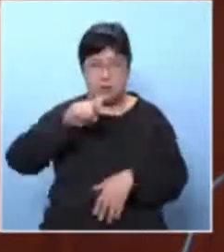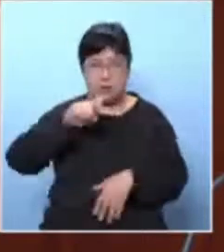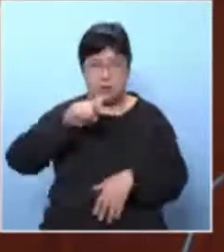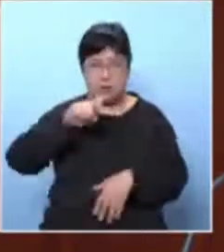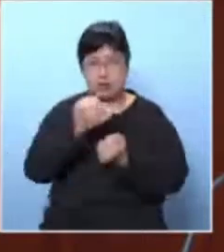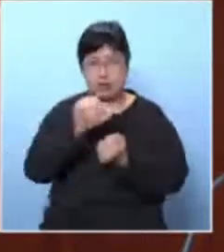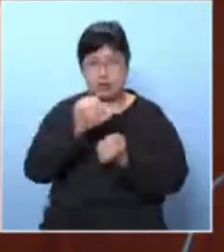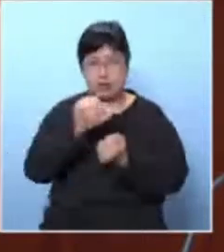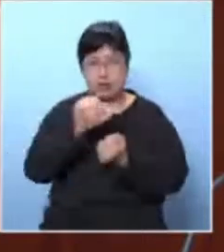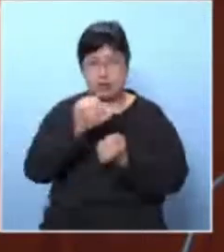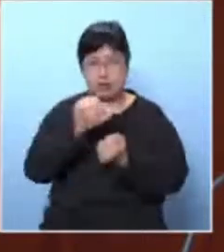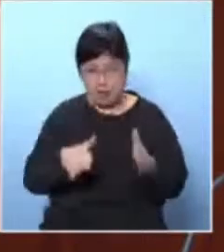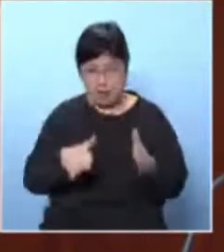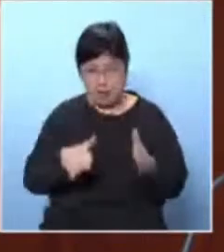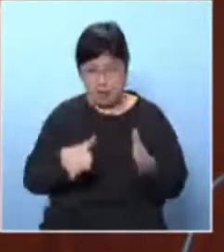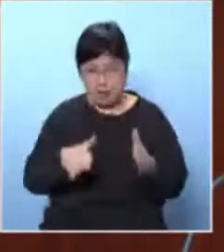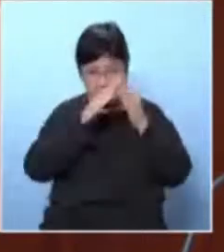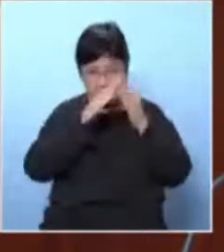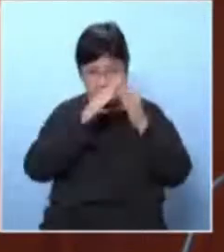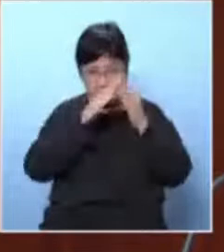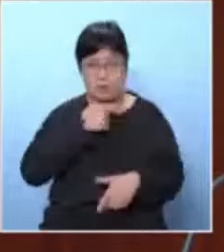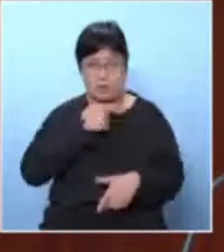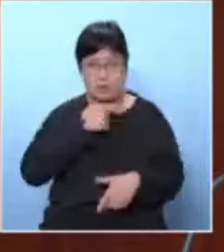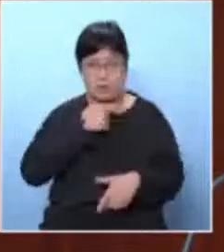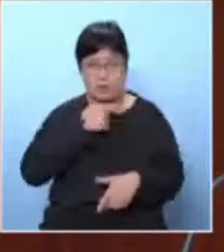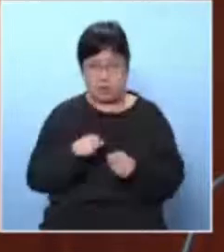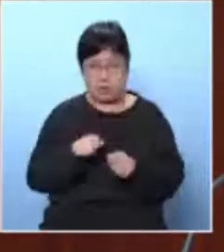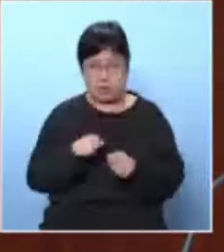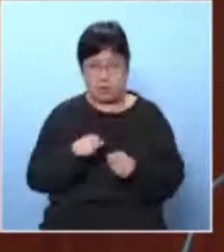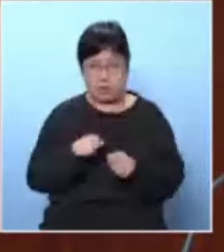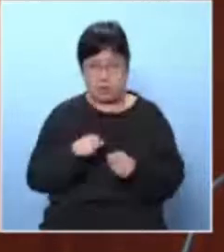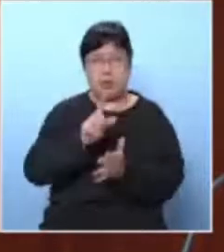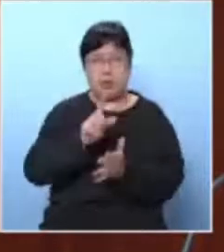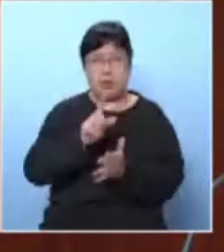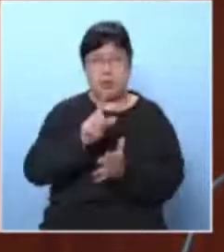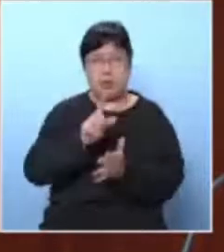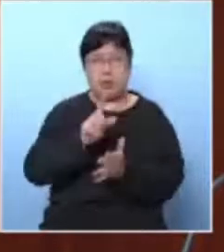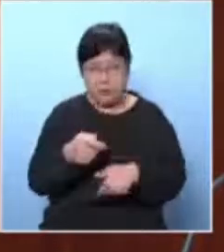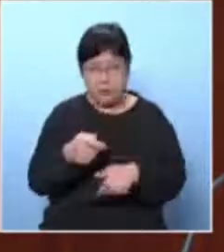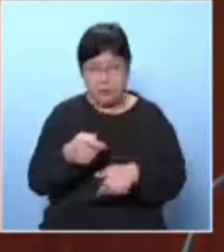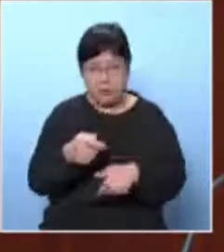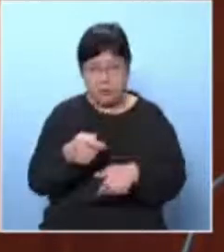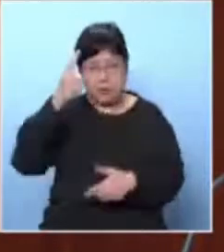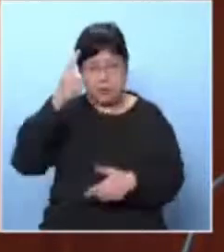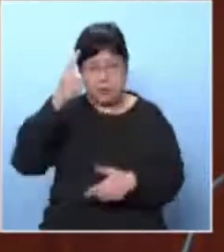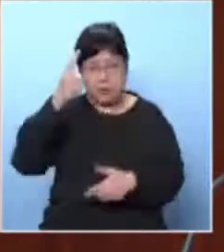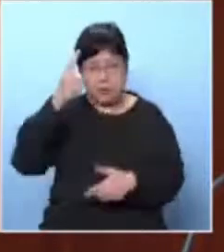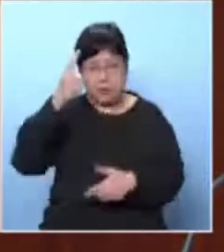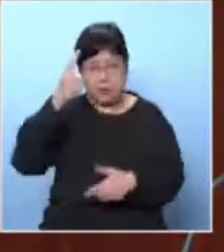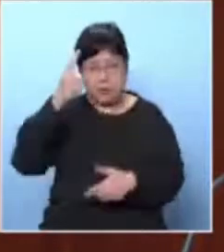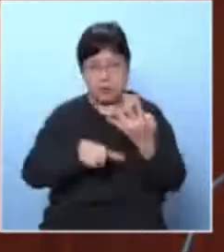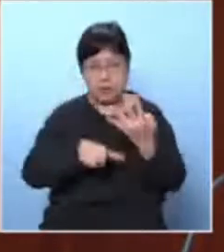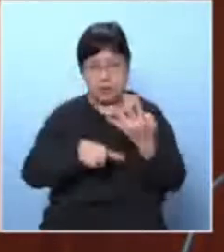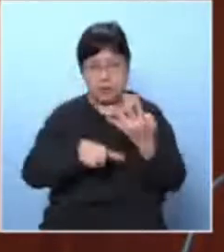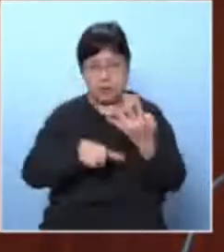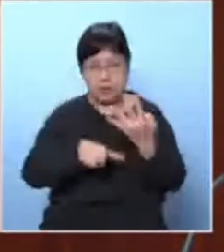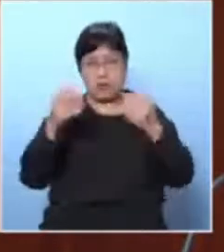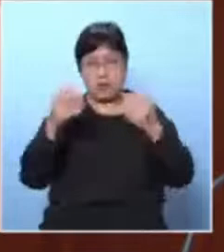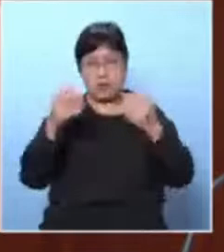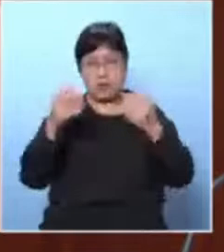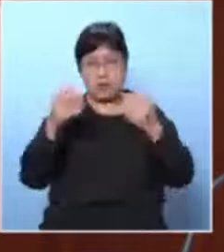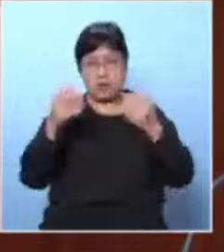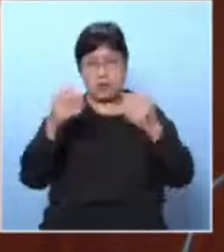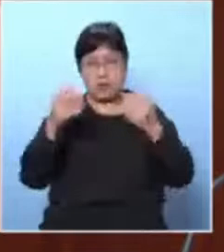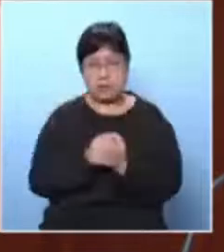will have their waiting time for PRH flags reduced by 1 year. This arrangement will take effect from next